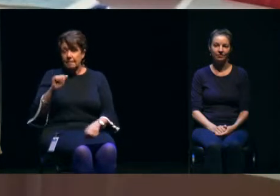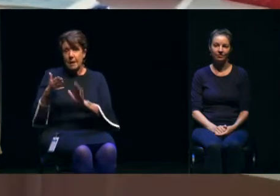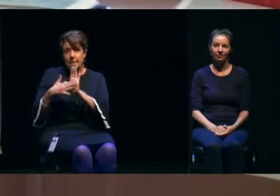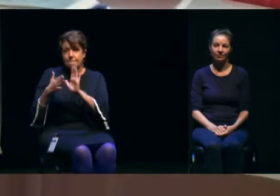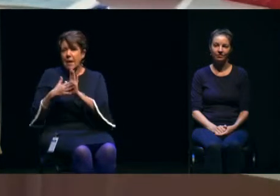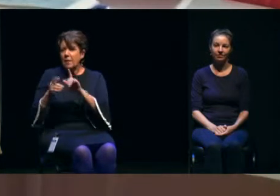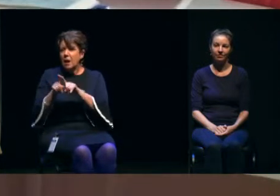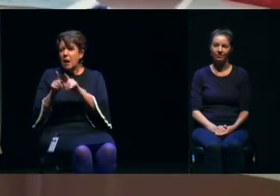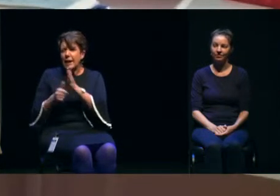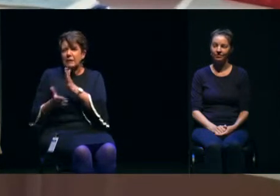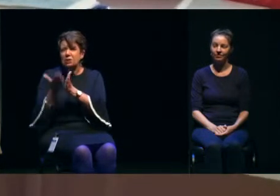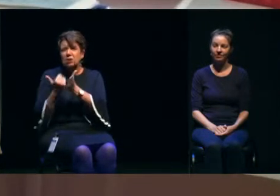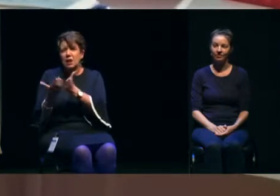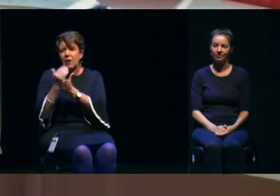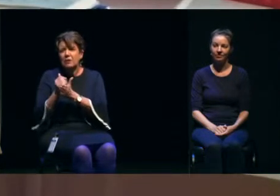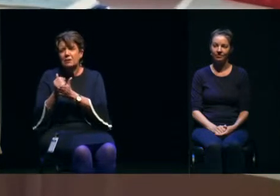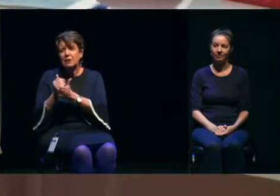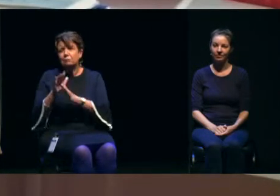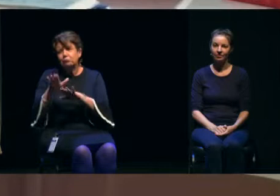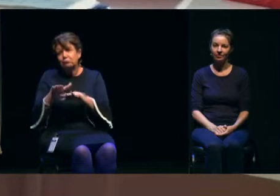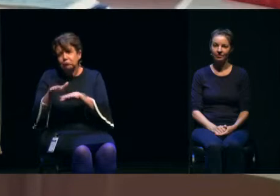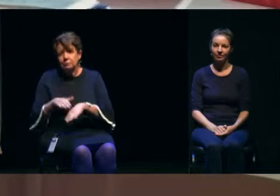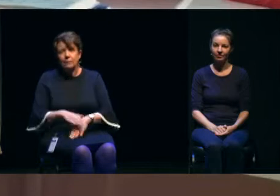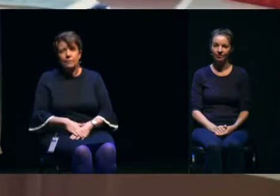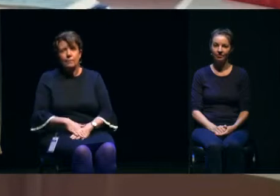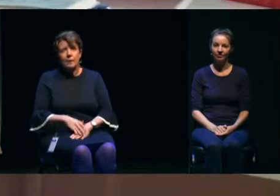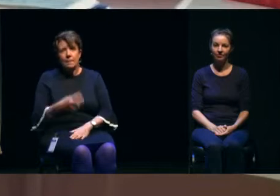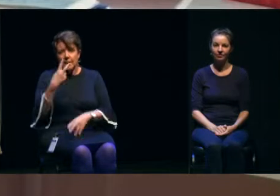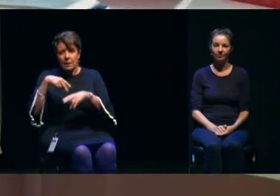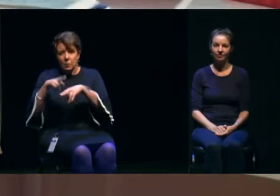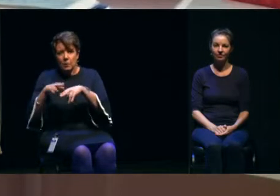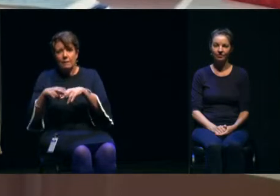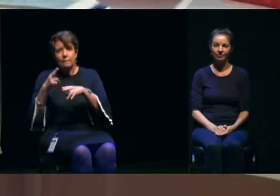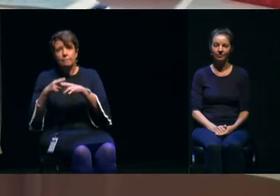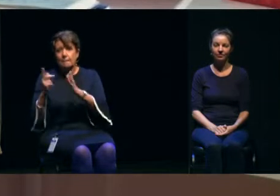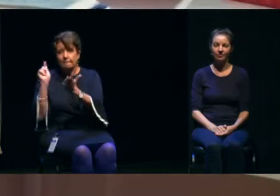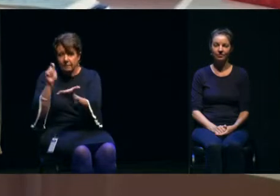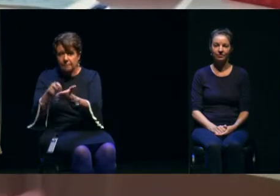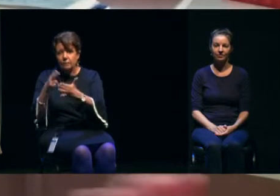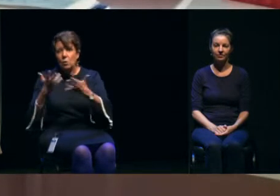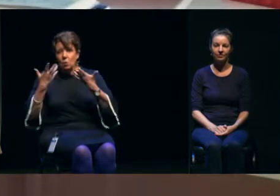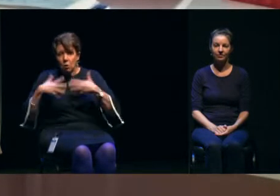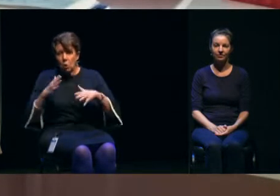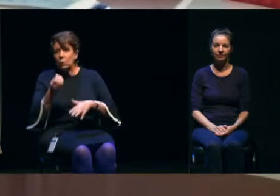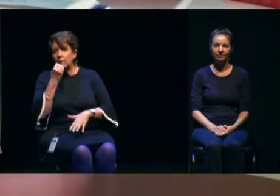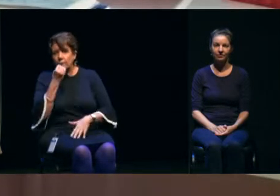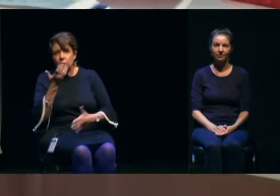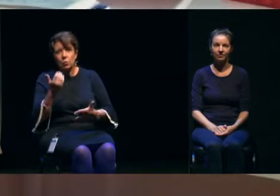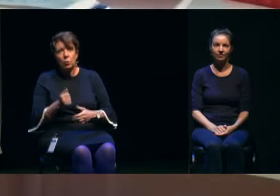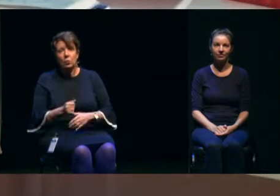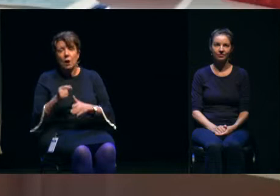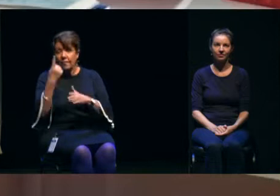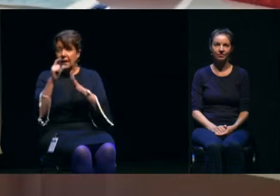charity case. My grandfather paid for school and for clothes and, I assume, the